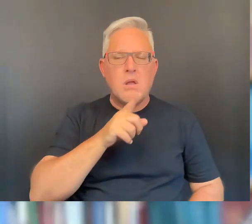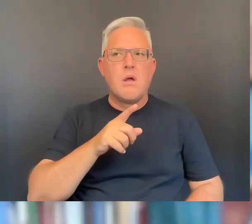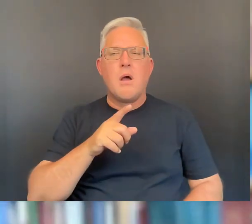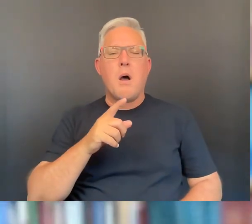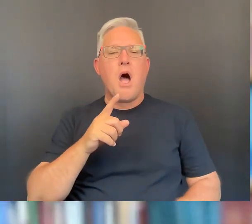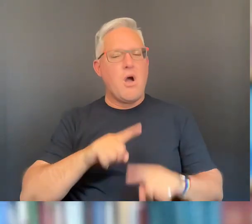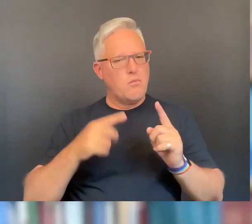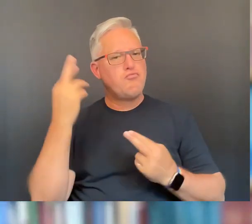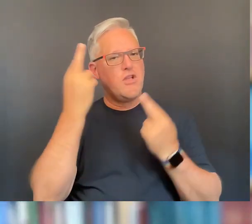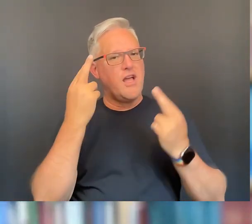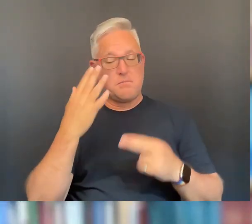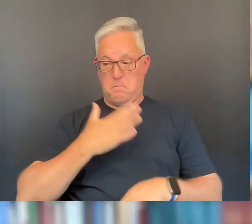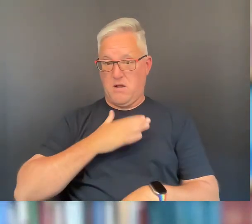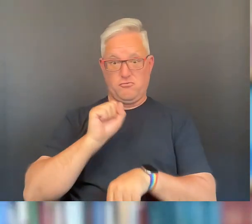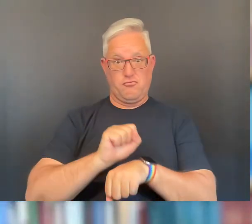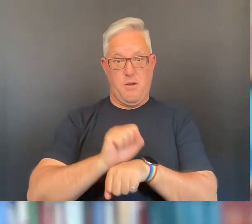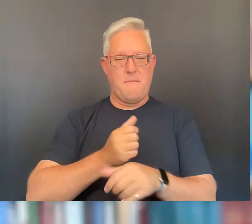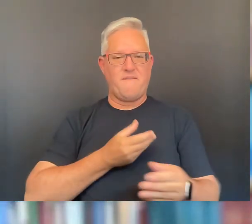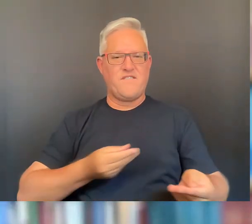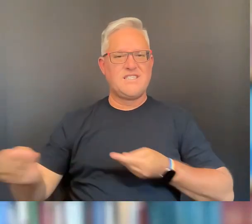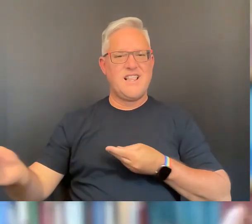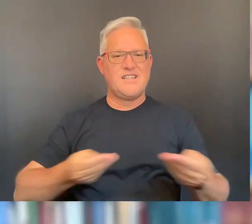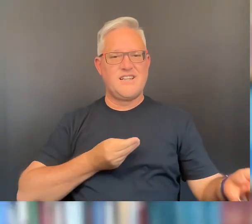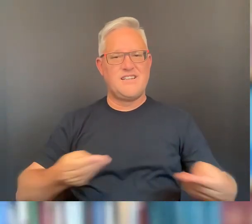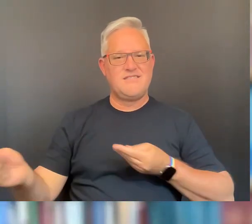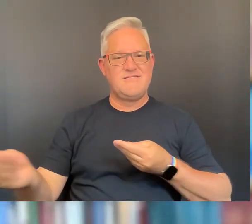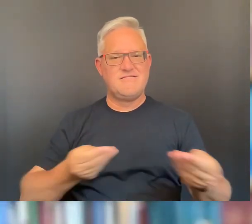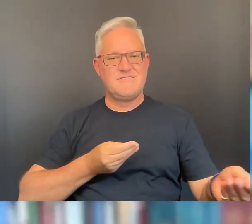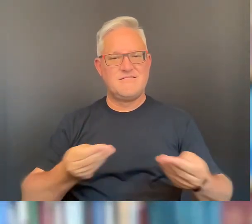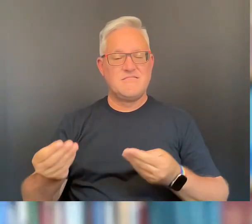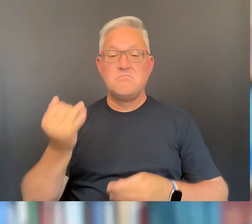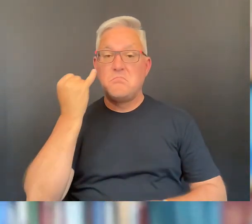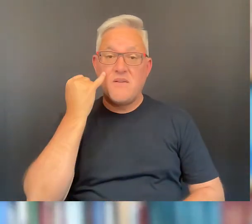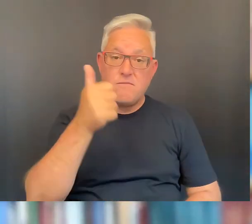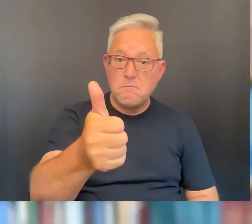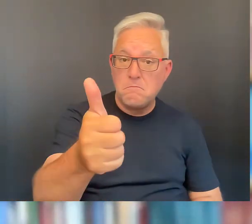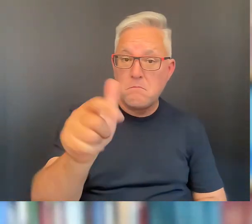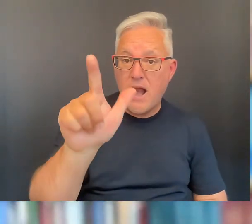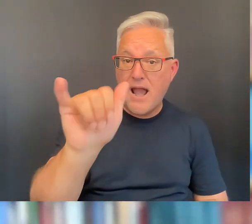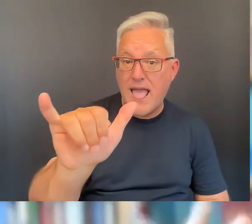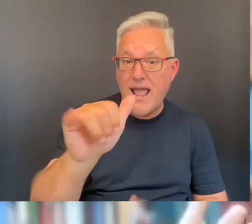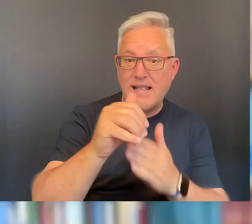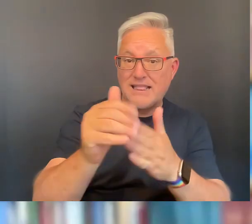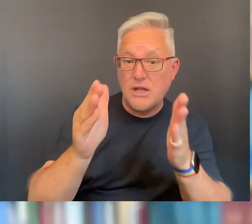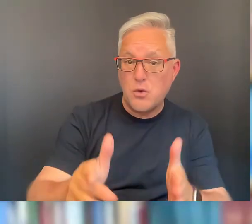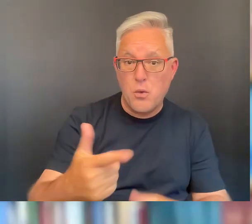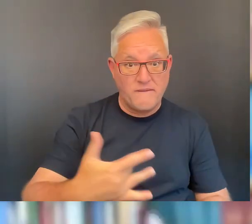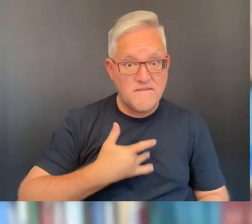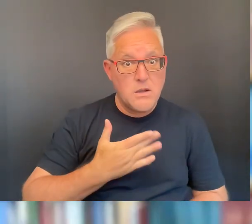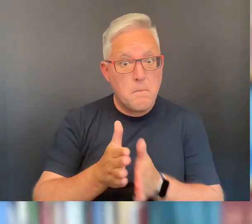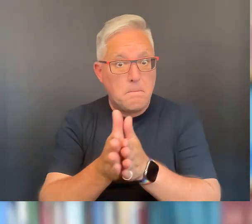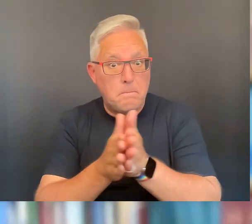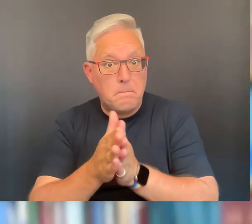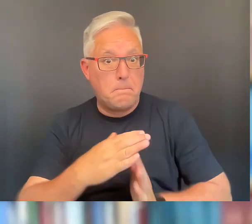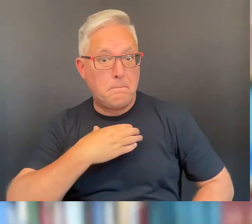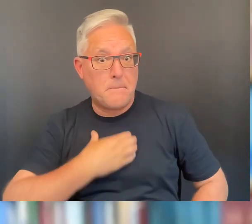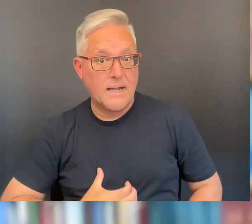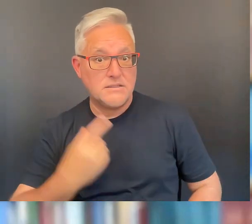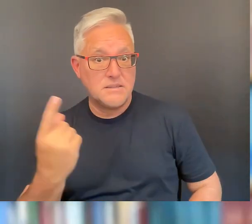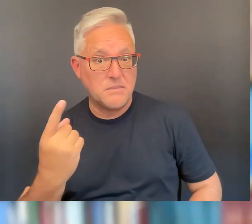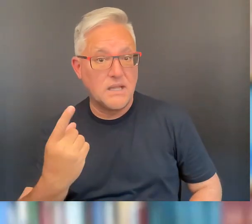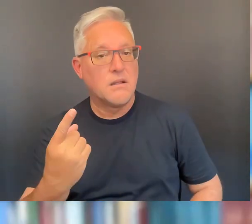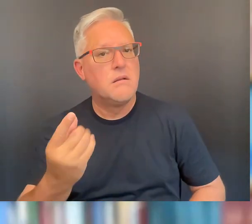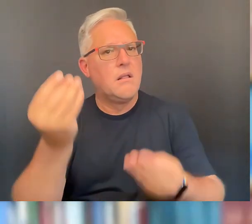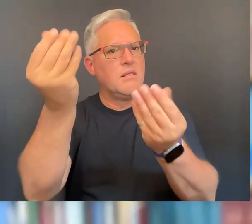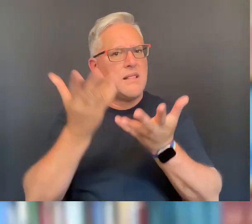realizing that my place here is a facilitator. And so if you feel as a lay leader like passion, bring that to